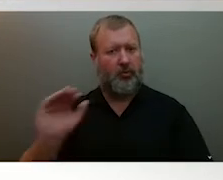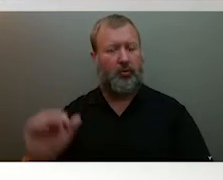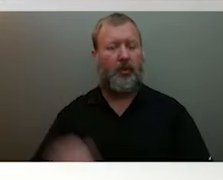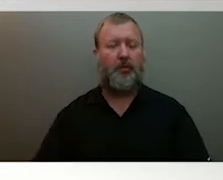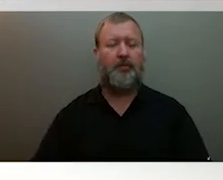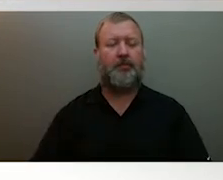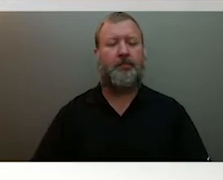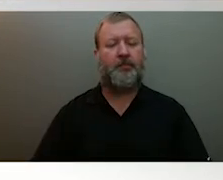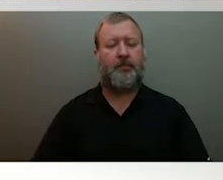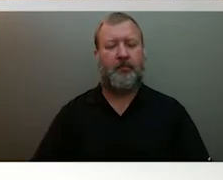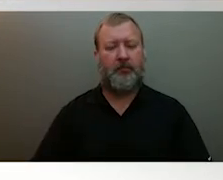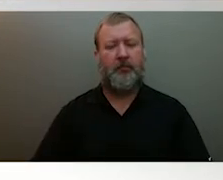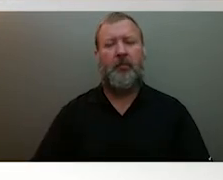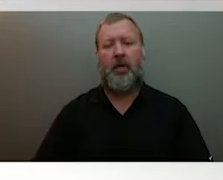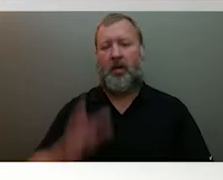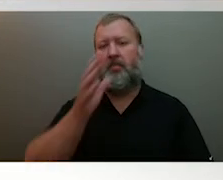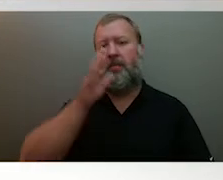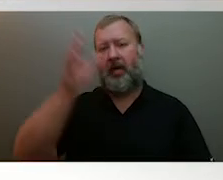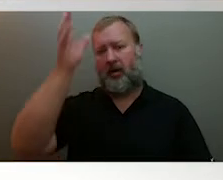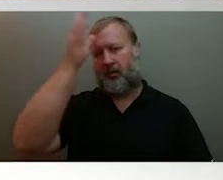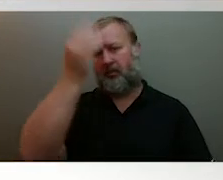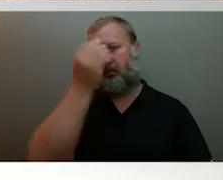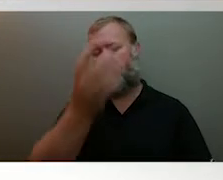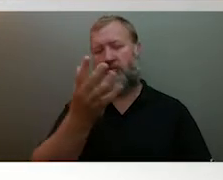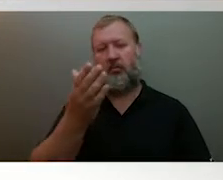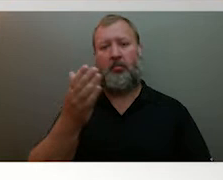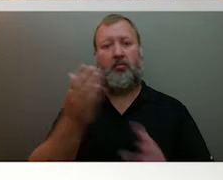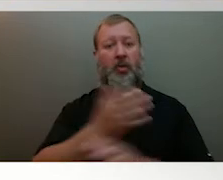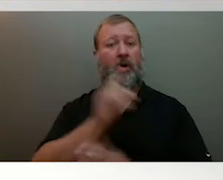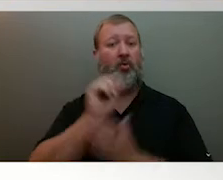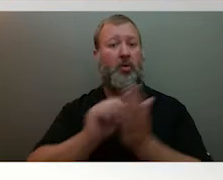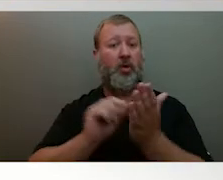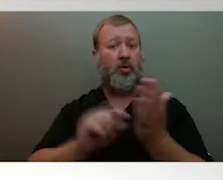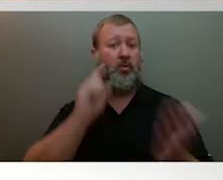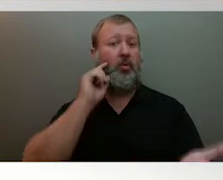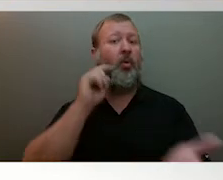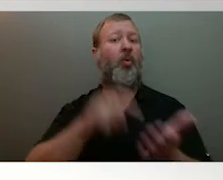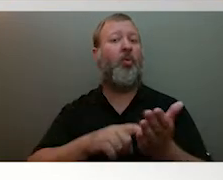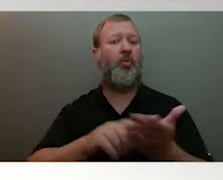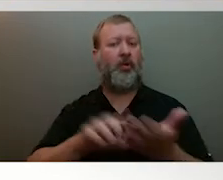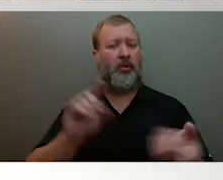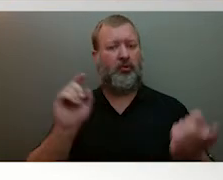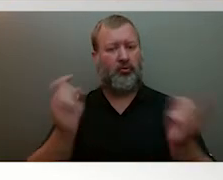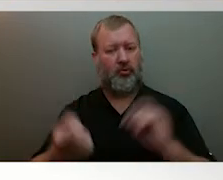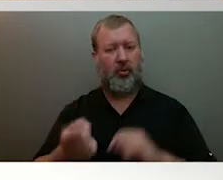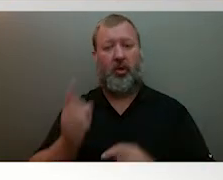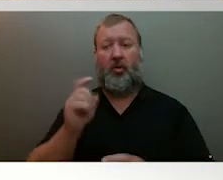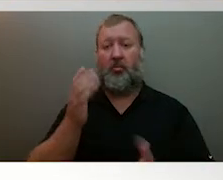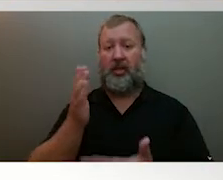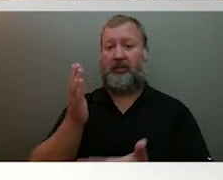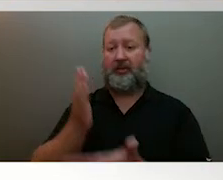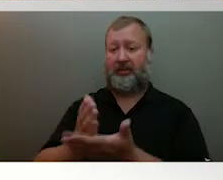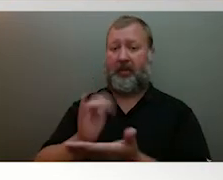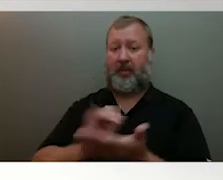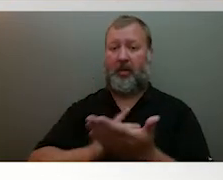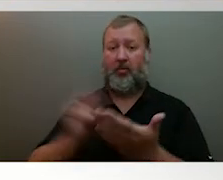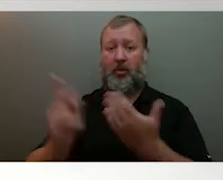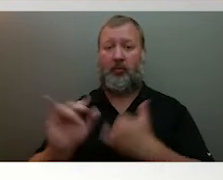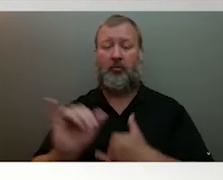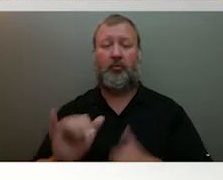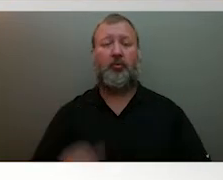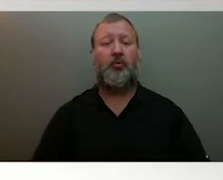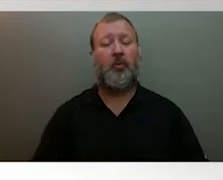parent is provided a prior written notice of the proposed change, including the cessation of the hospital homebound services.